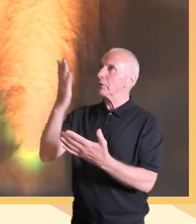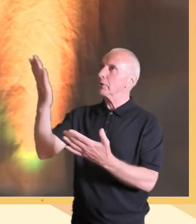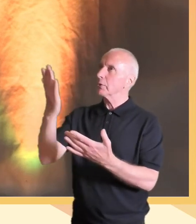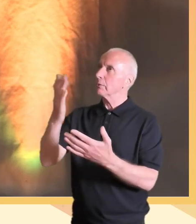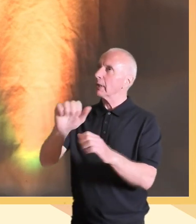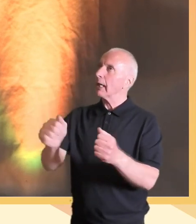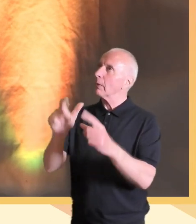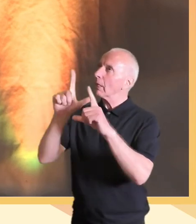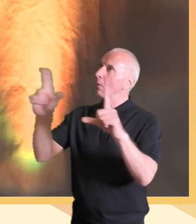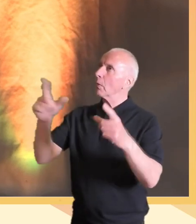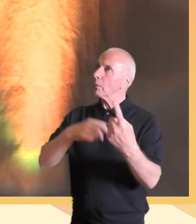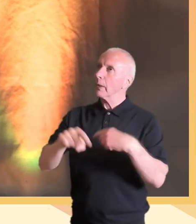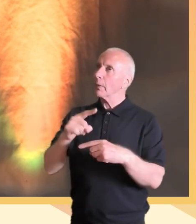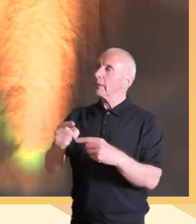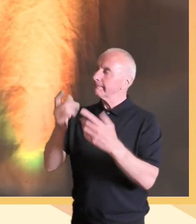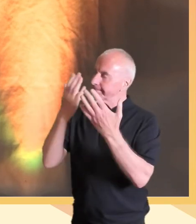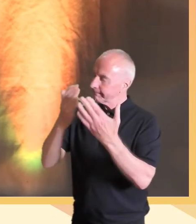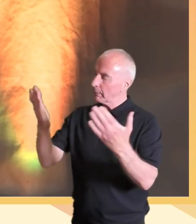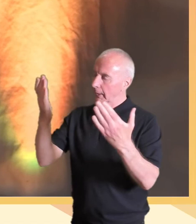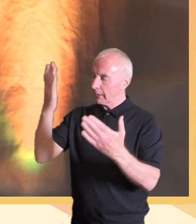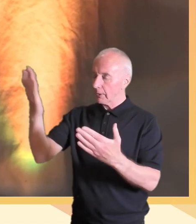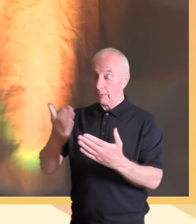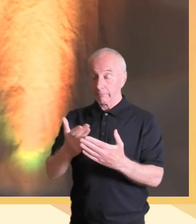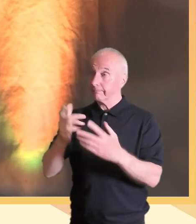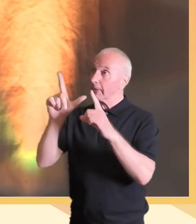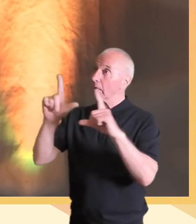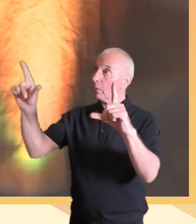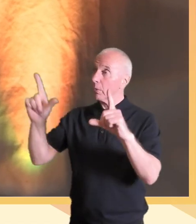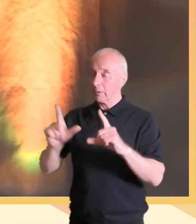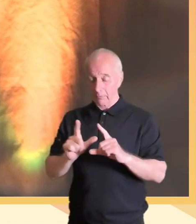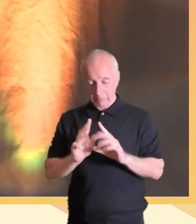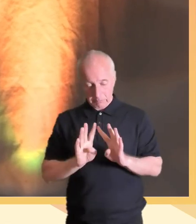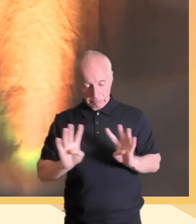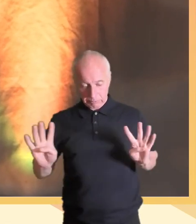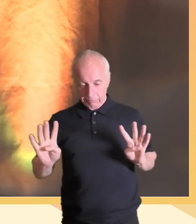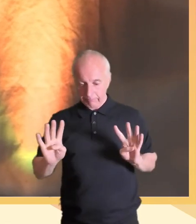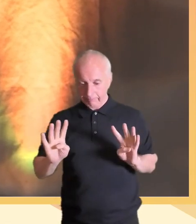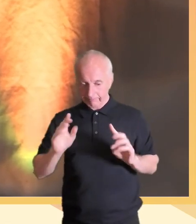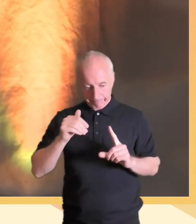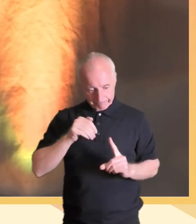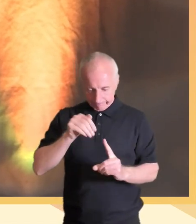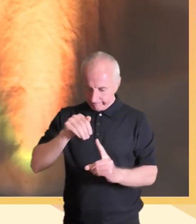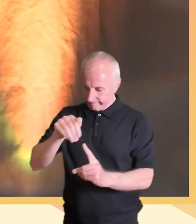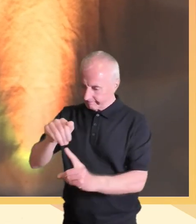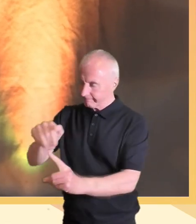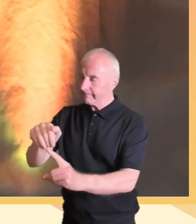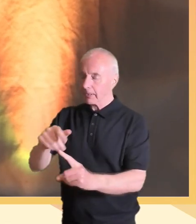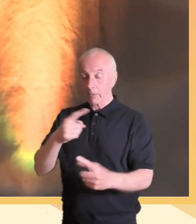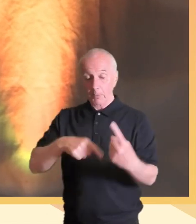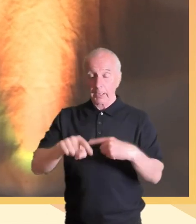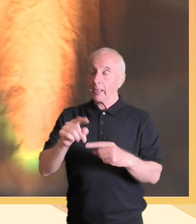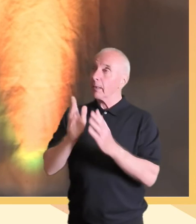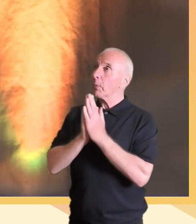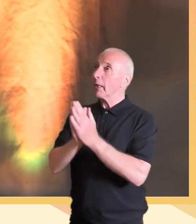you. Lord, as these people enter this phase of their ministry, we pray that they will commit